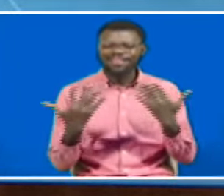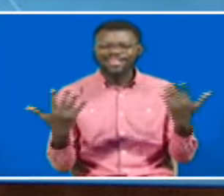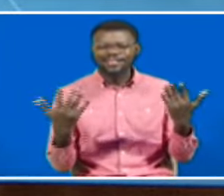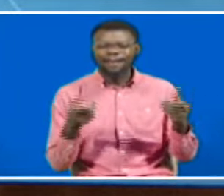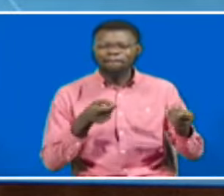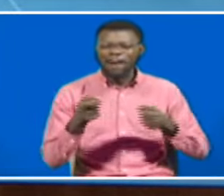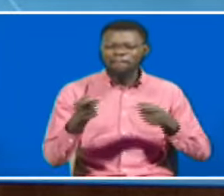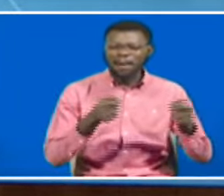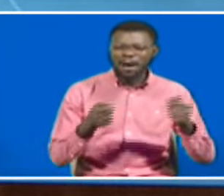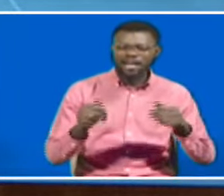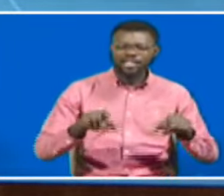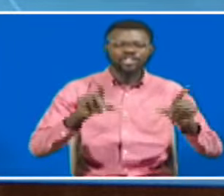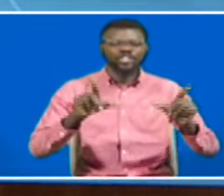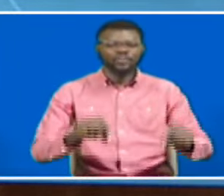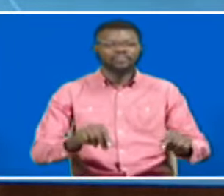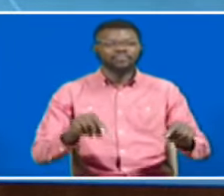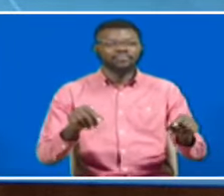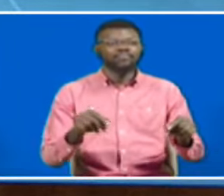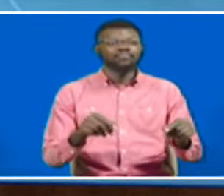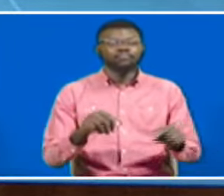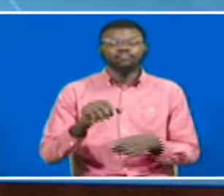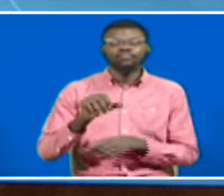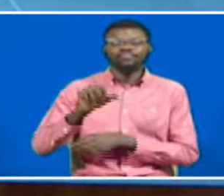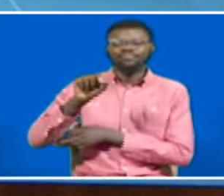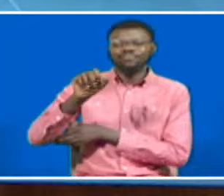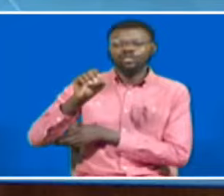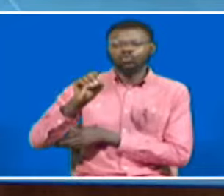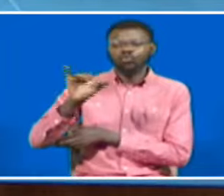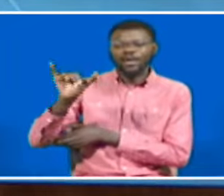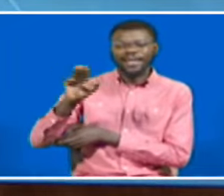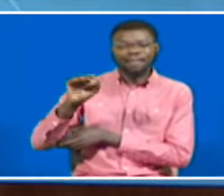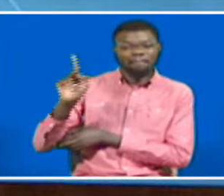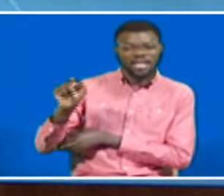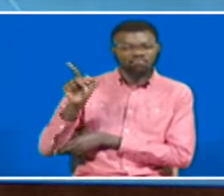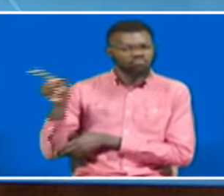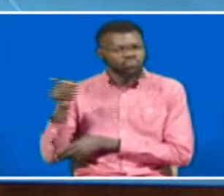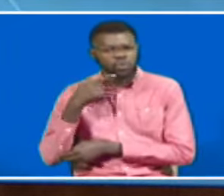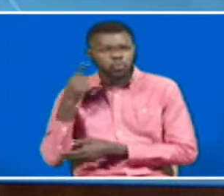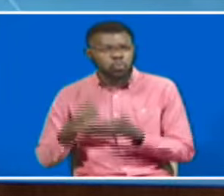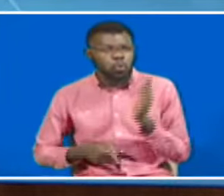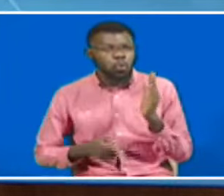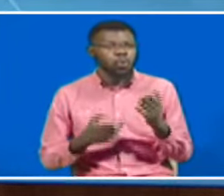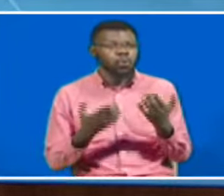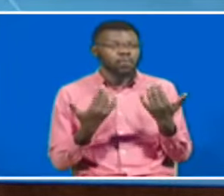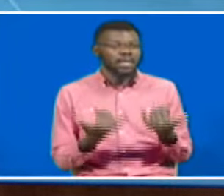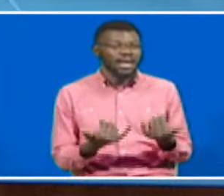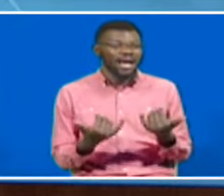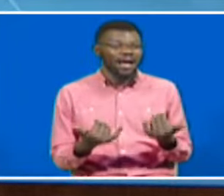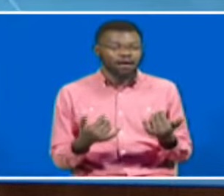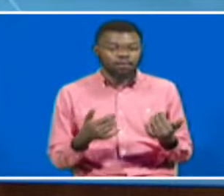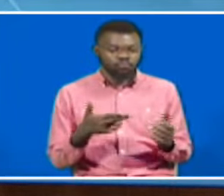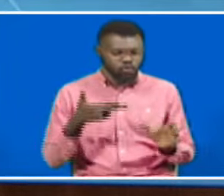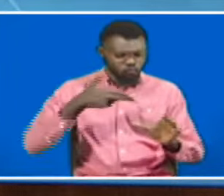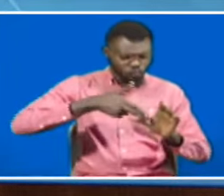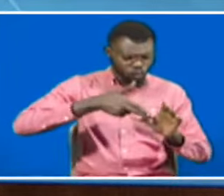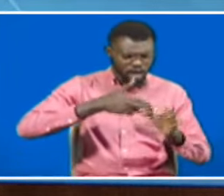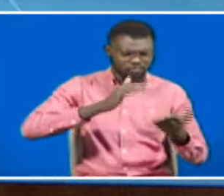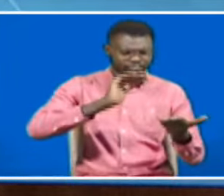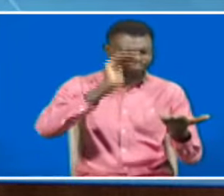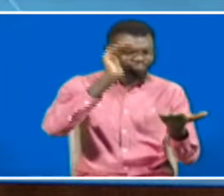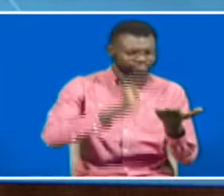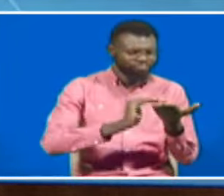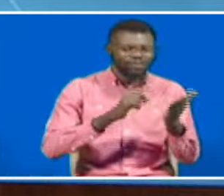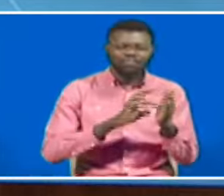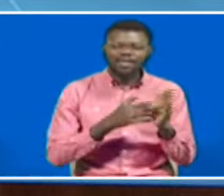increase remittances. Soy MP David Kiplagat also said that the continued drop in the fuel prices means that it